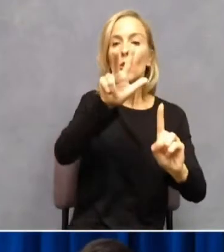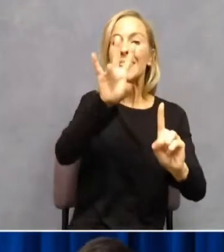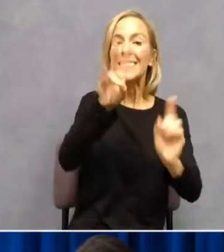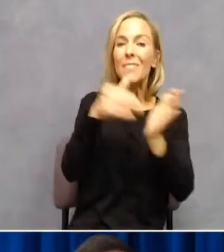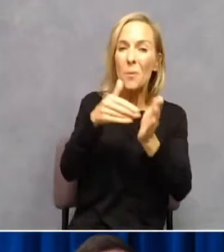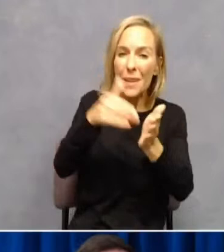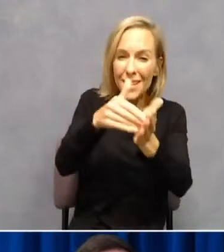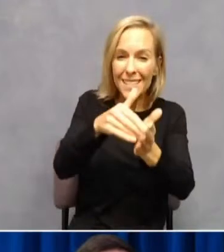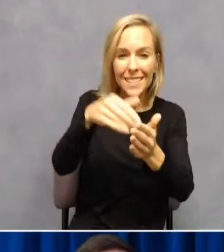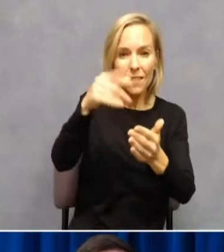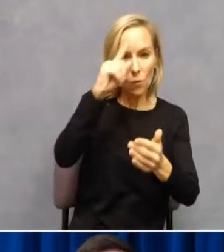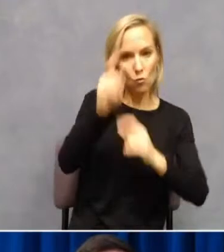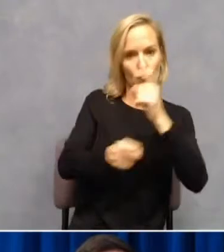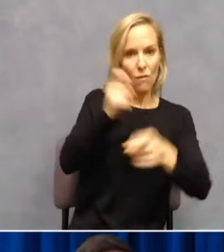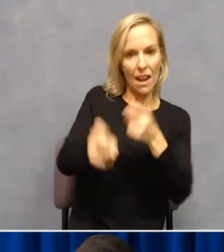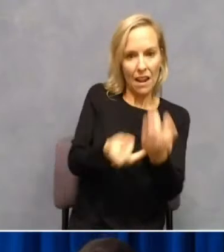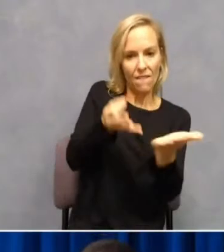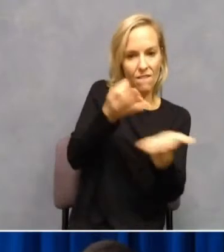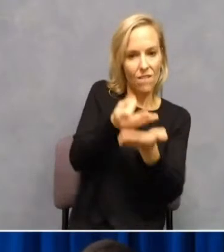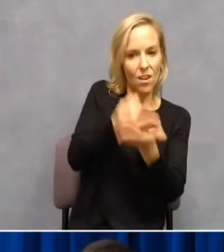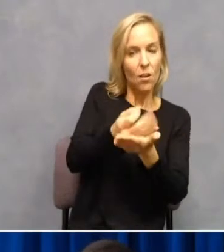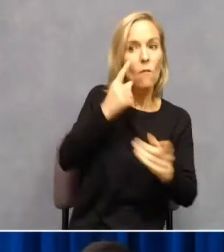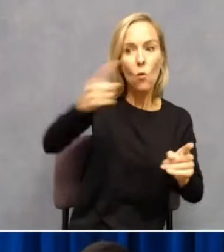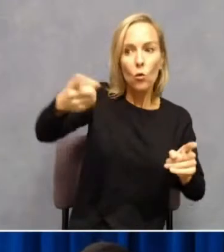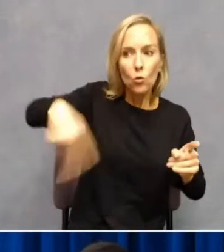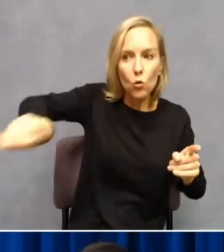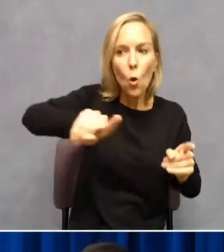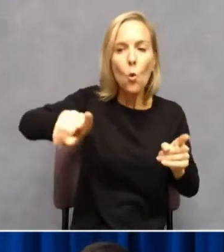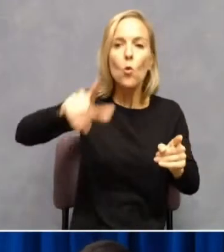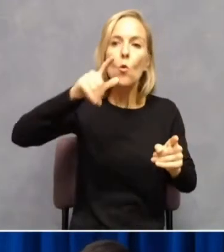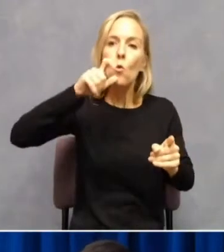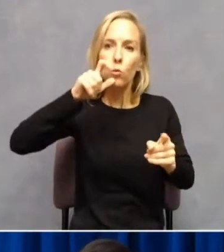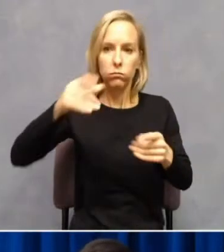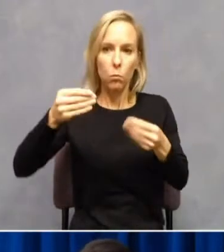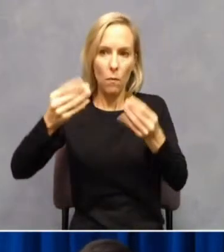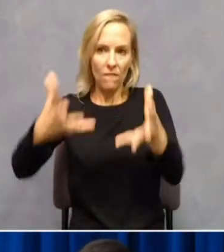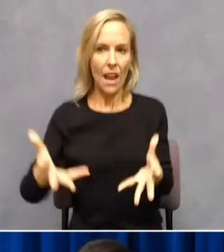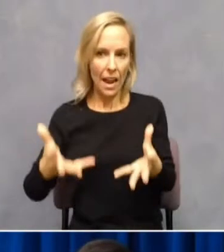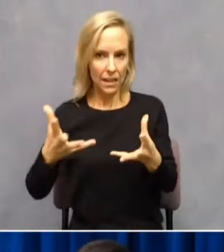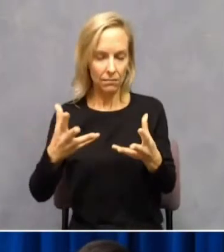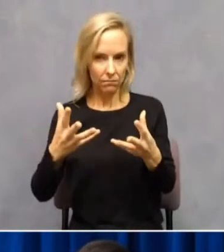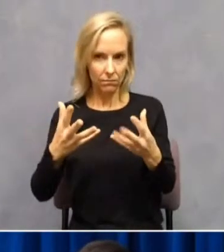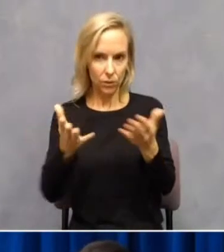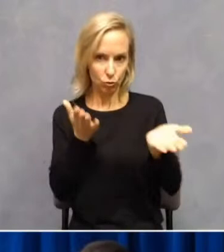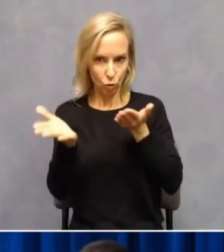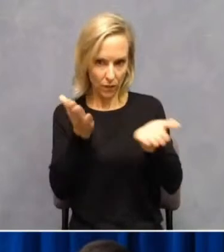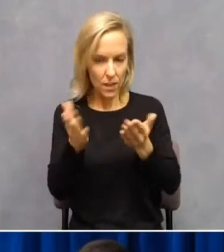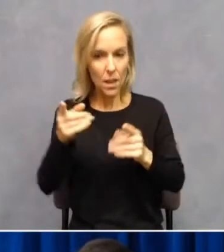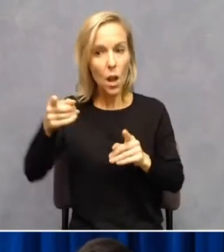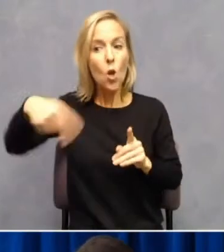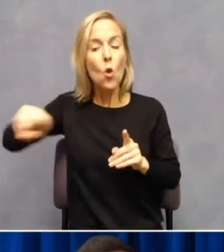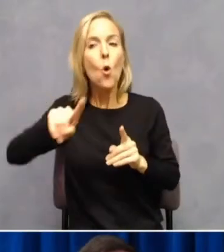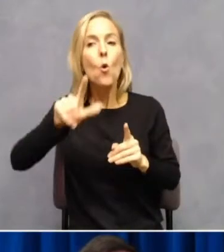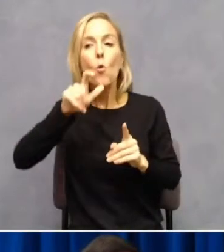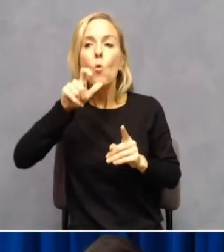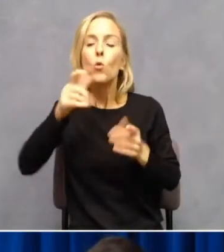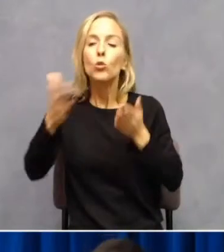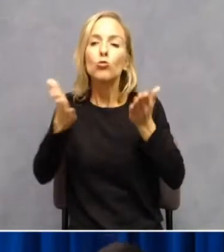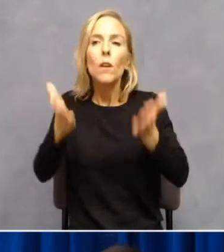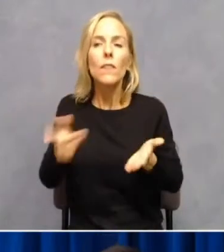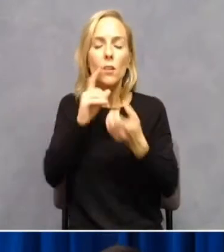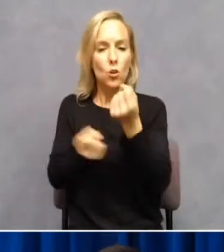crime victim service providers across Kentucky. These funds are a part of the Victims of Crime Act program known as